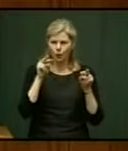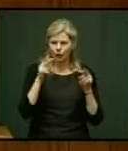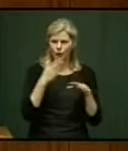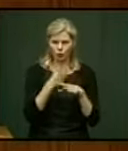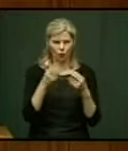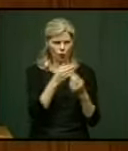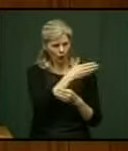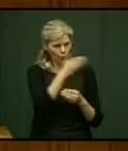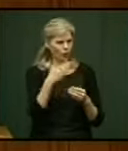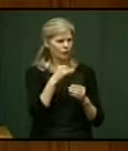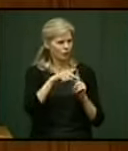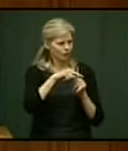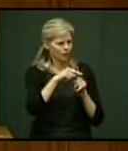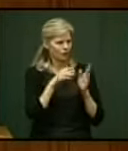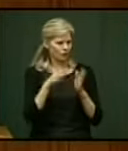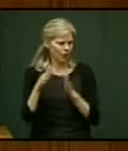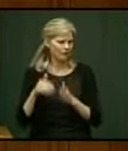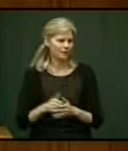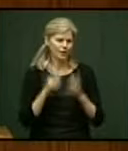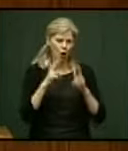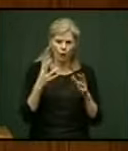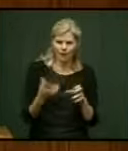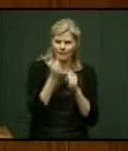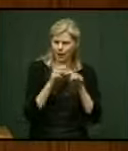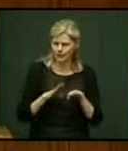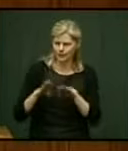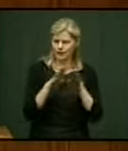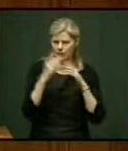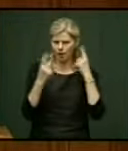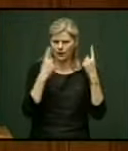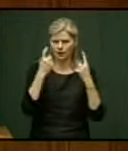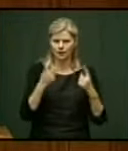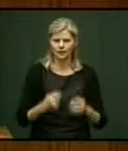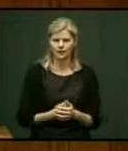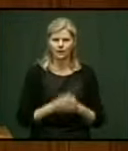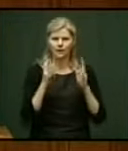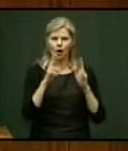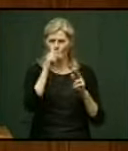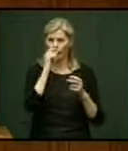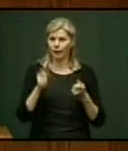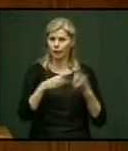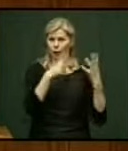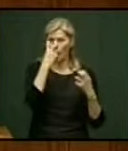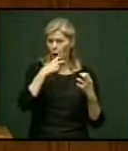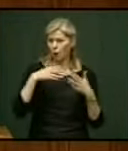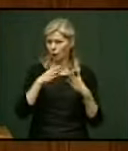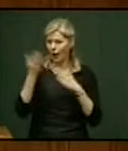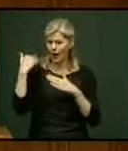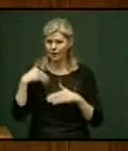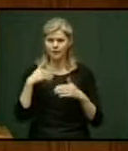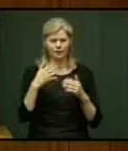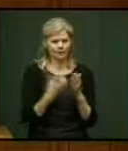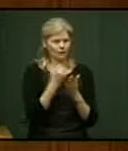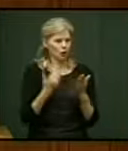ground. I believe that we can move beyond our traditional assumptions and find new ways of doing things which will leave us all better